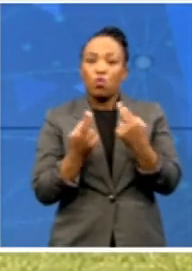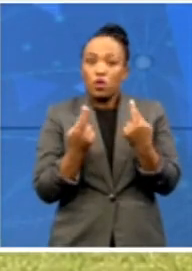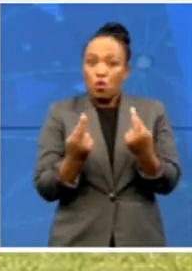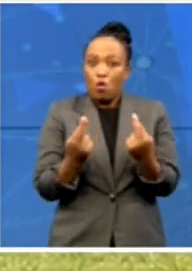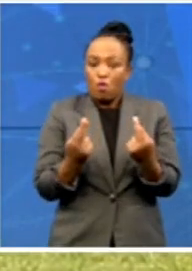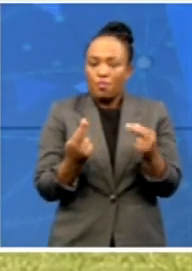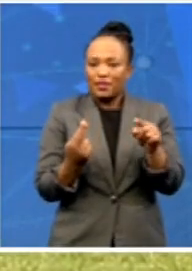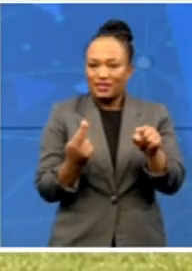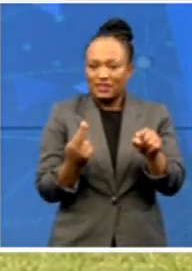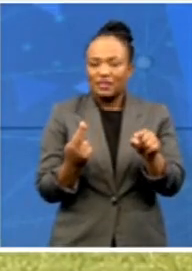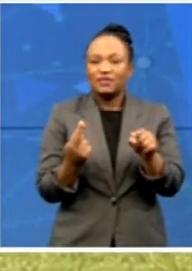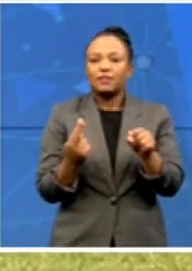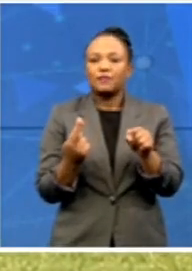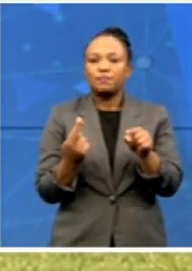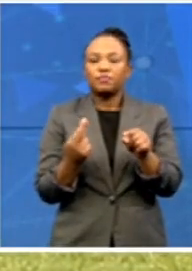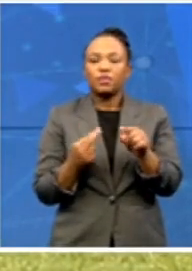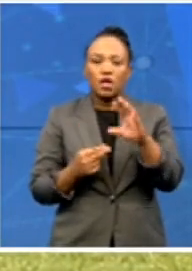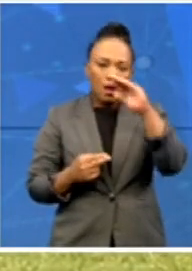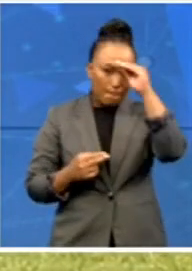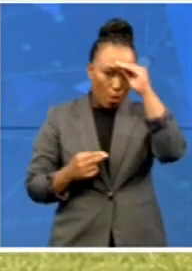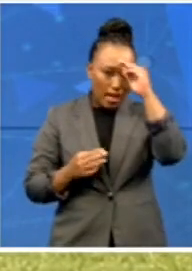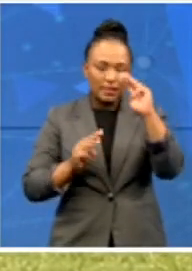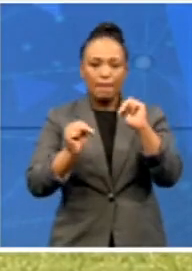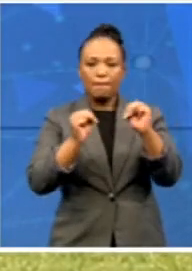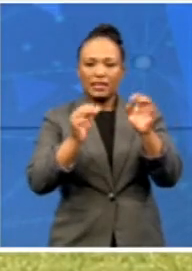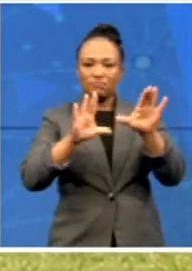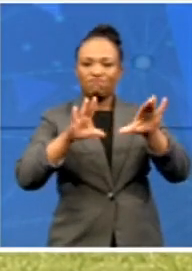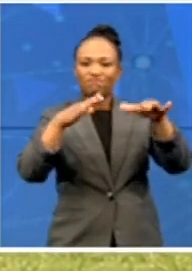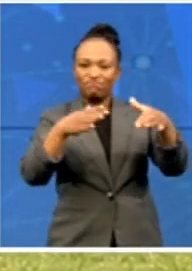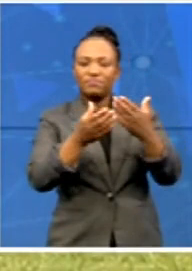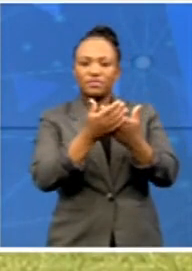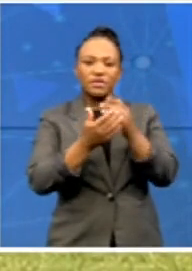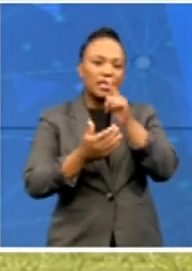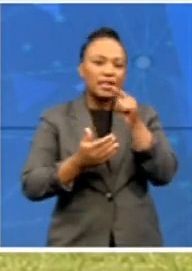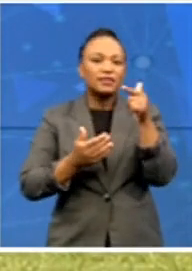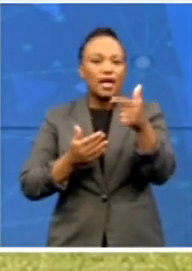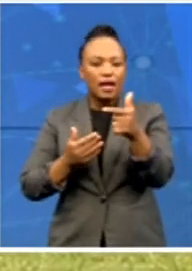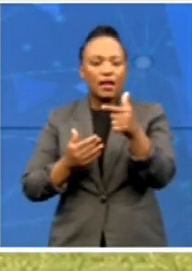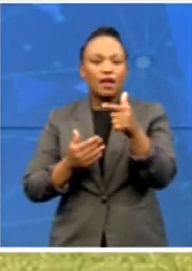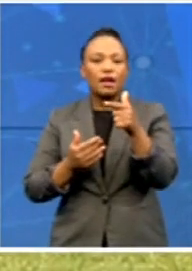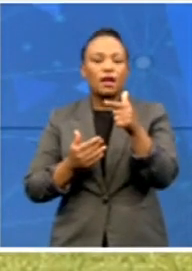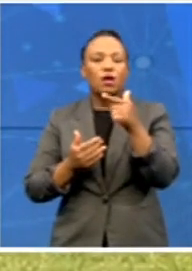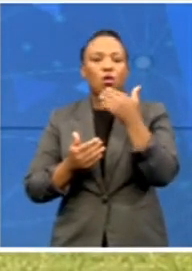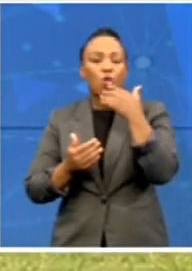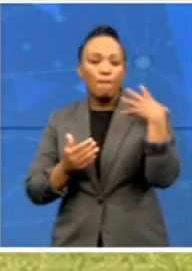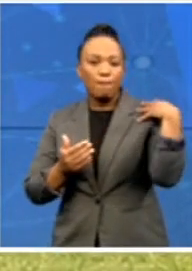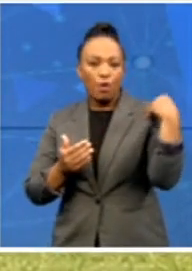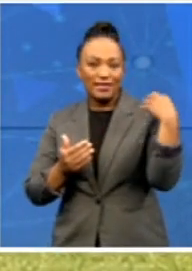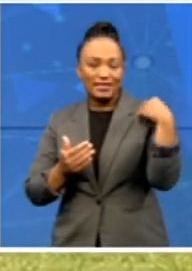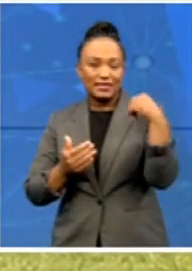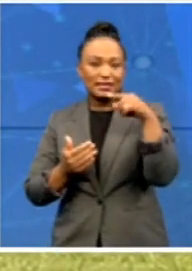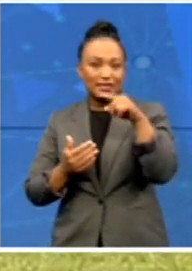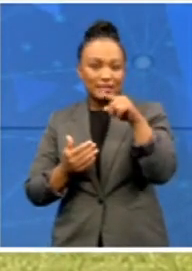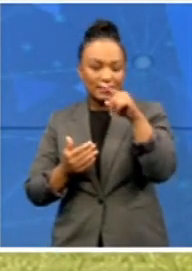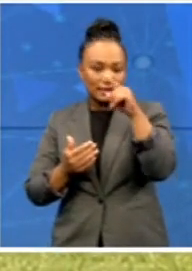police management will be able to tell the police minister to actually intensify police presence in